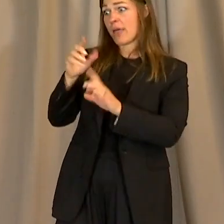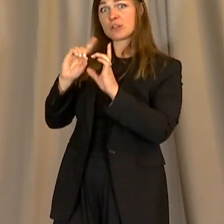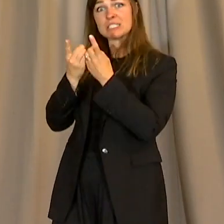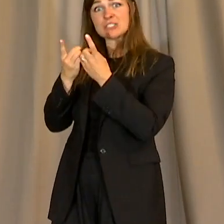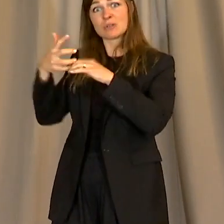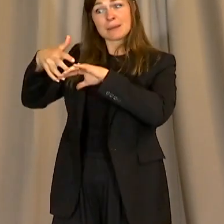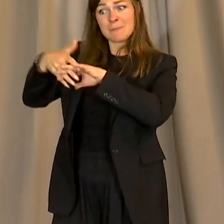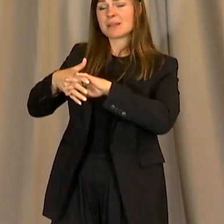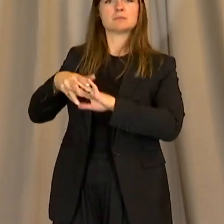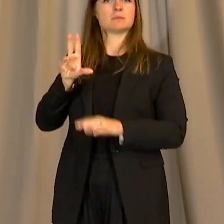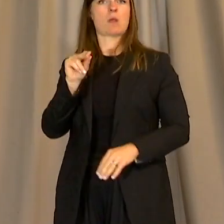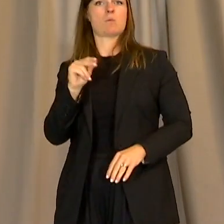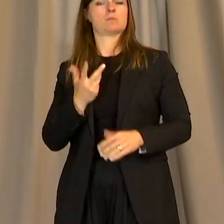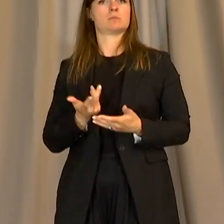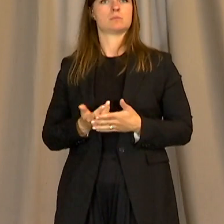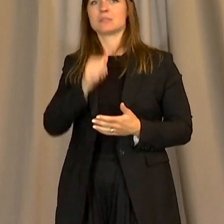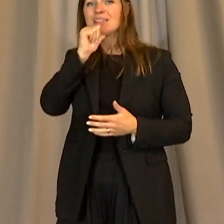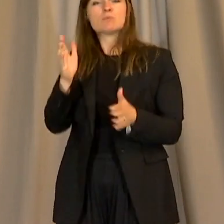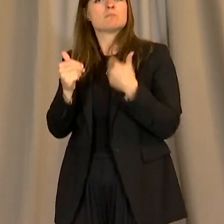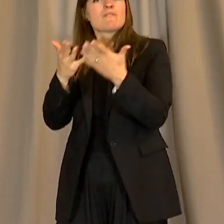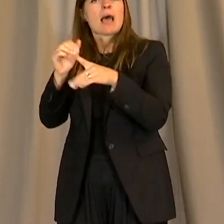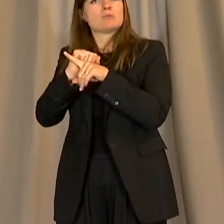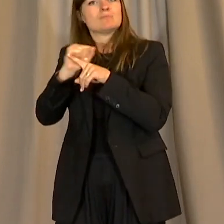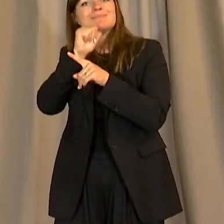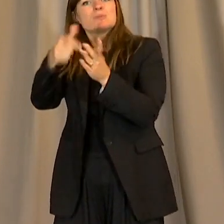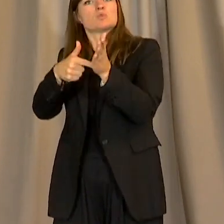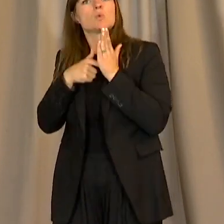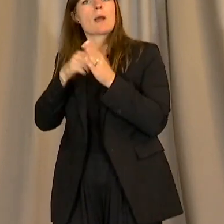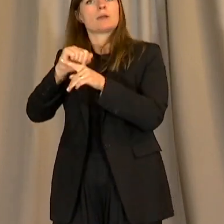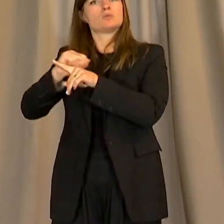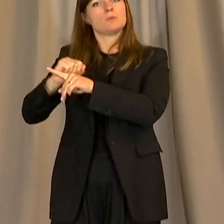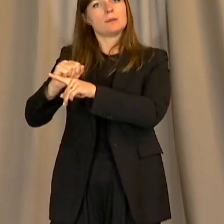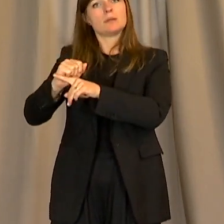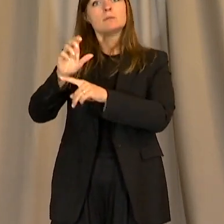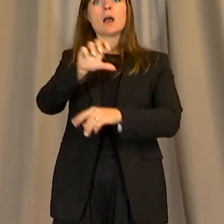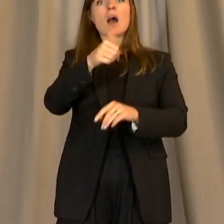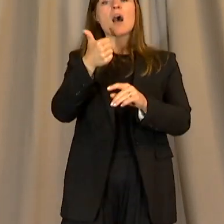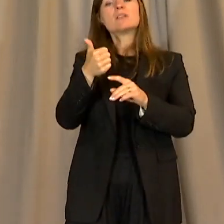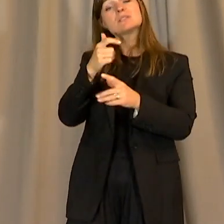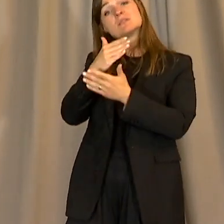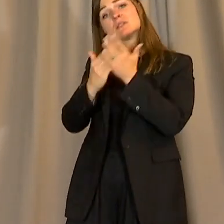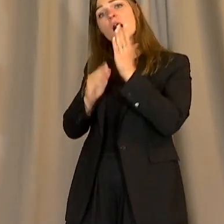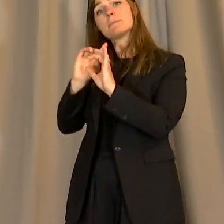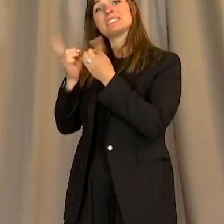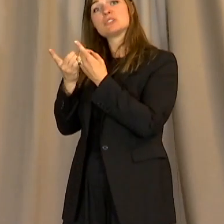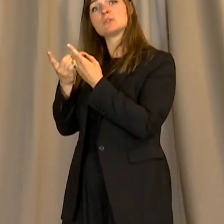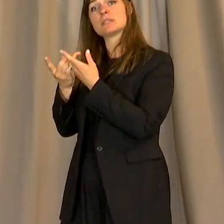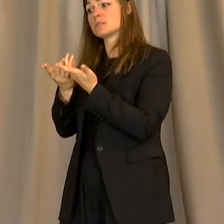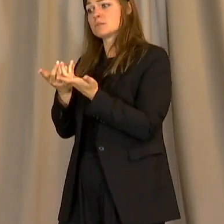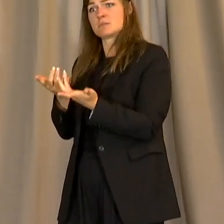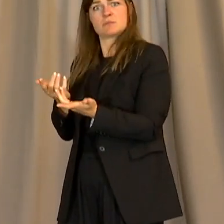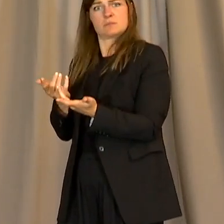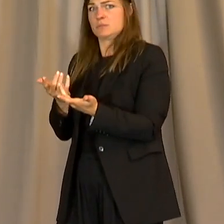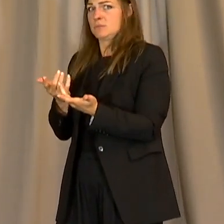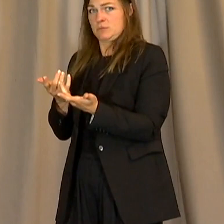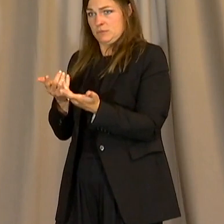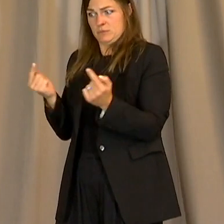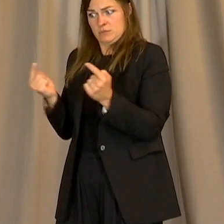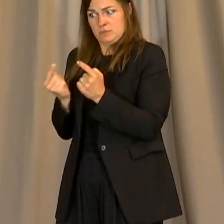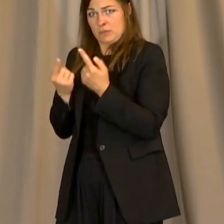have training. And there's other districts where there's going to be